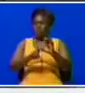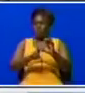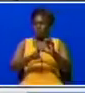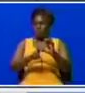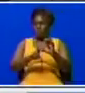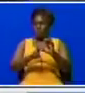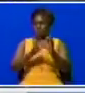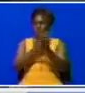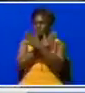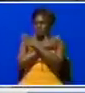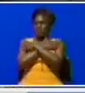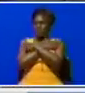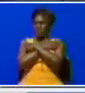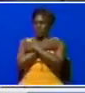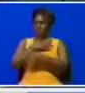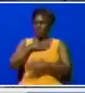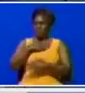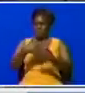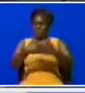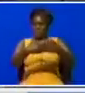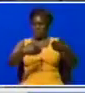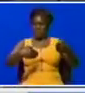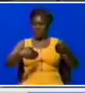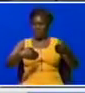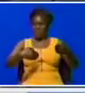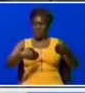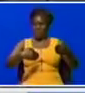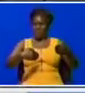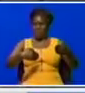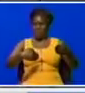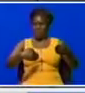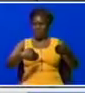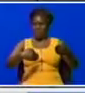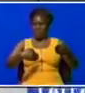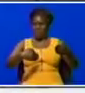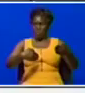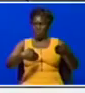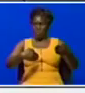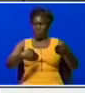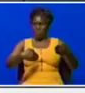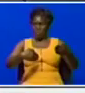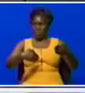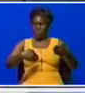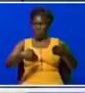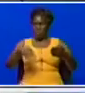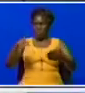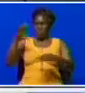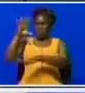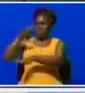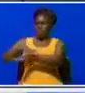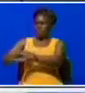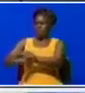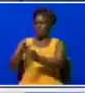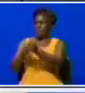by my colleague. And before we get to that very point, the recap is that the National Super Alliance leaders